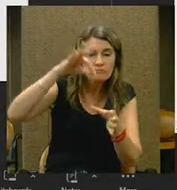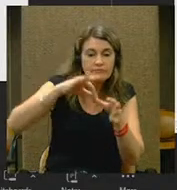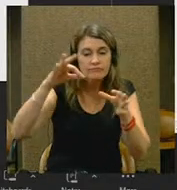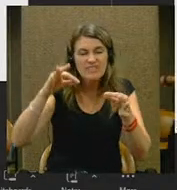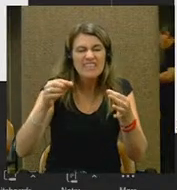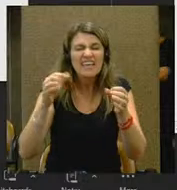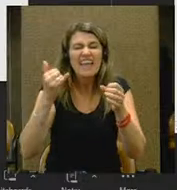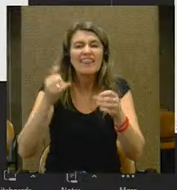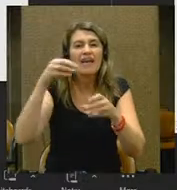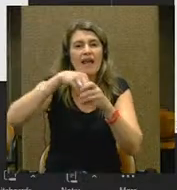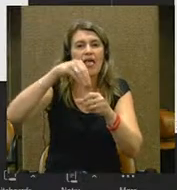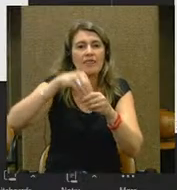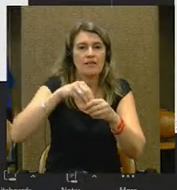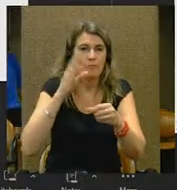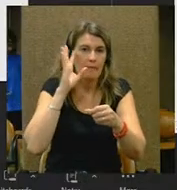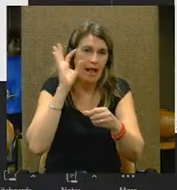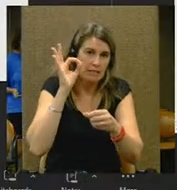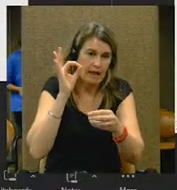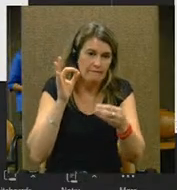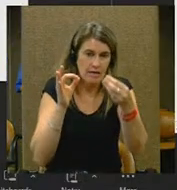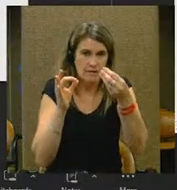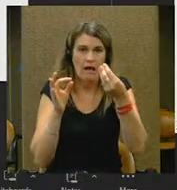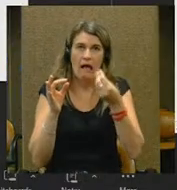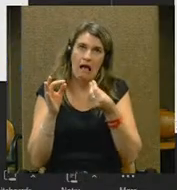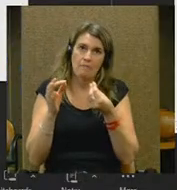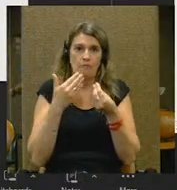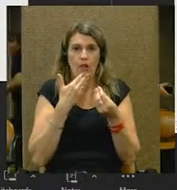There is a ramped up